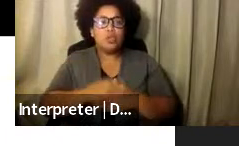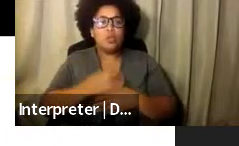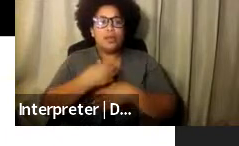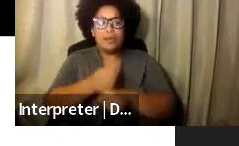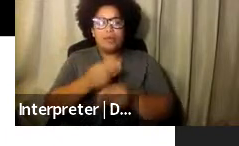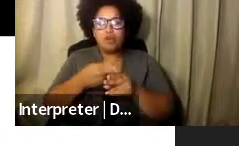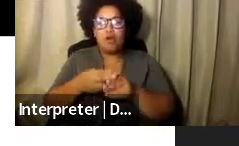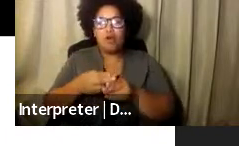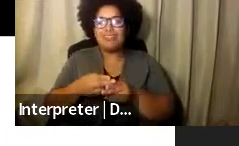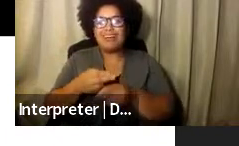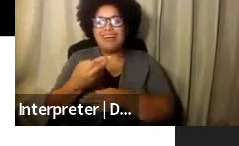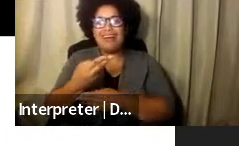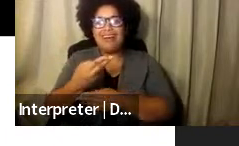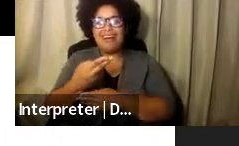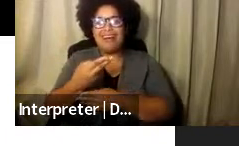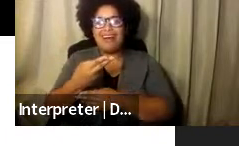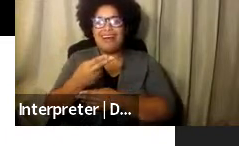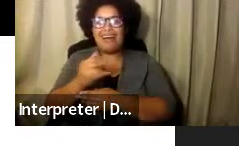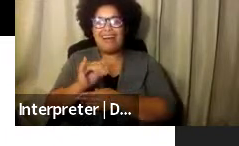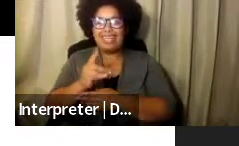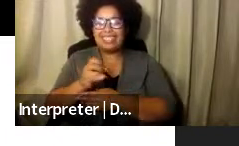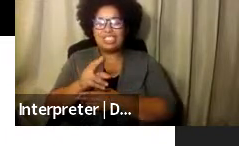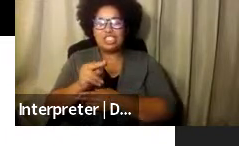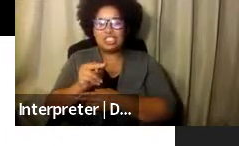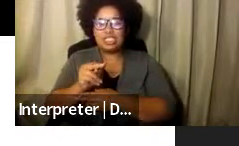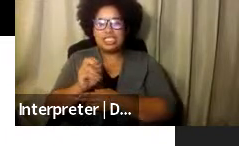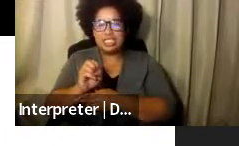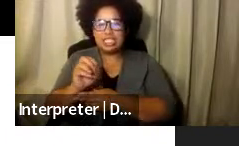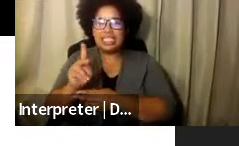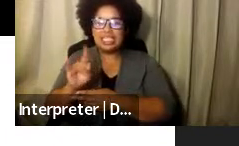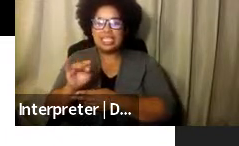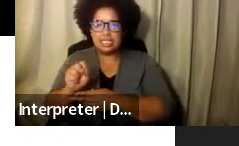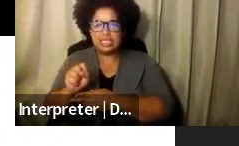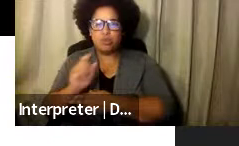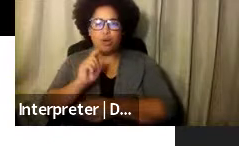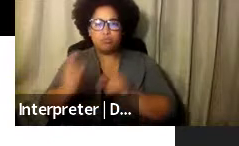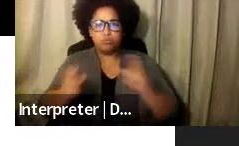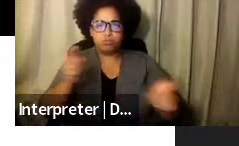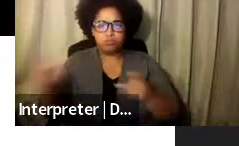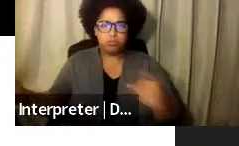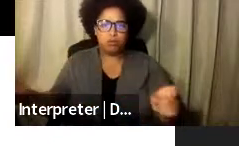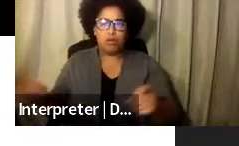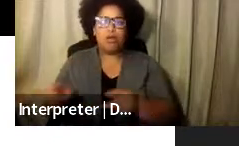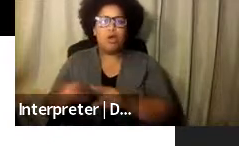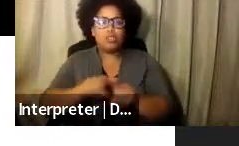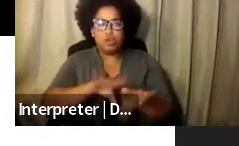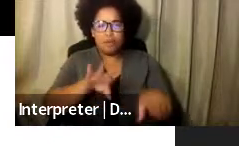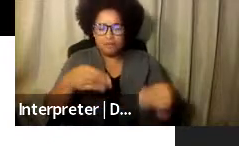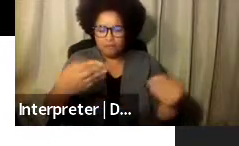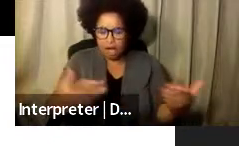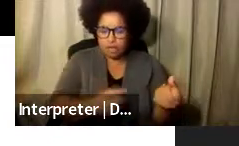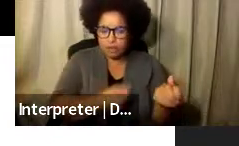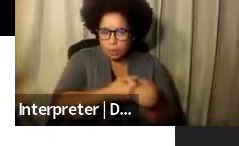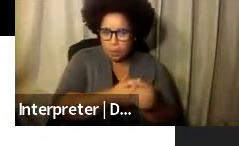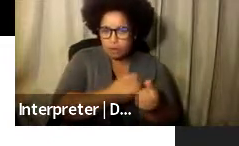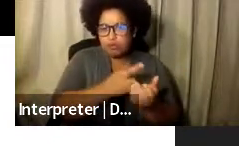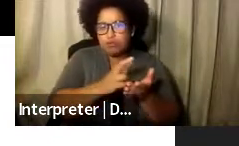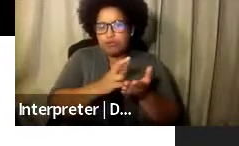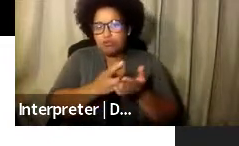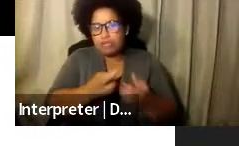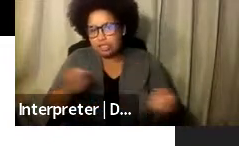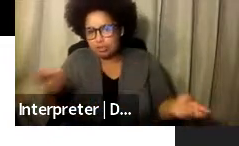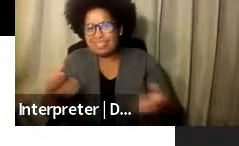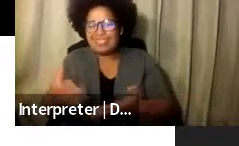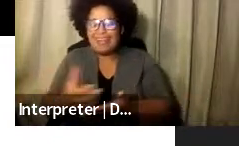kits to hand out, which allowed us to simultaneously offer support and resources while also collecting data